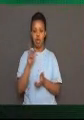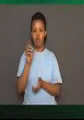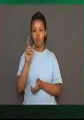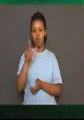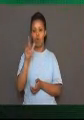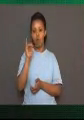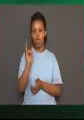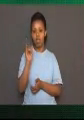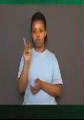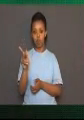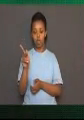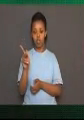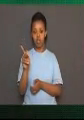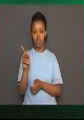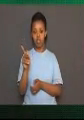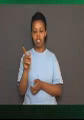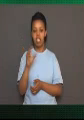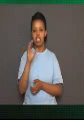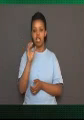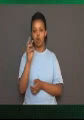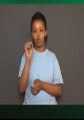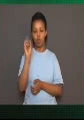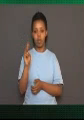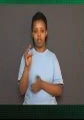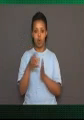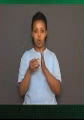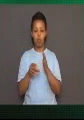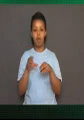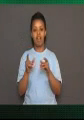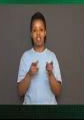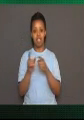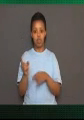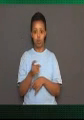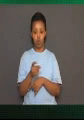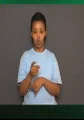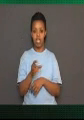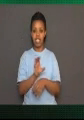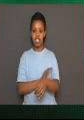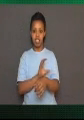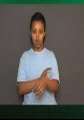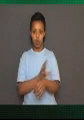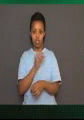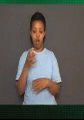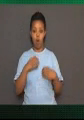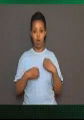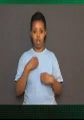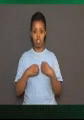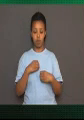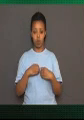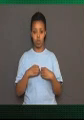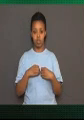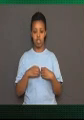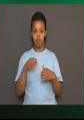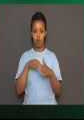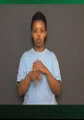Polyploidy is a type of chromosomal mutation in which cells and organisms